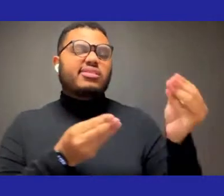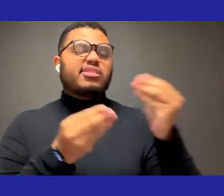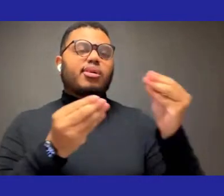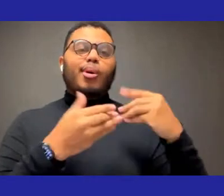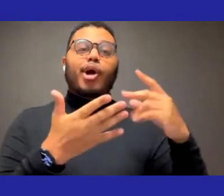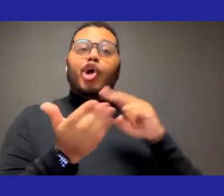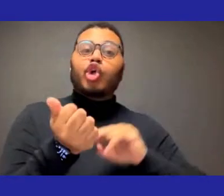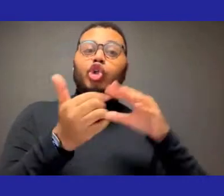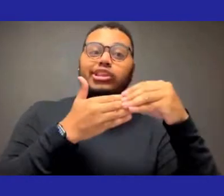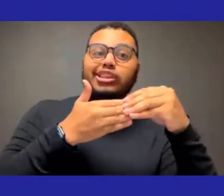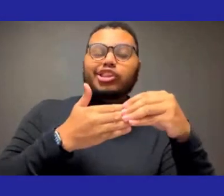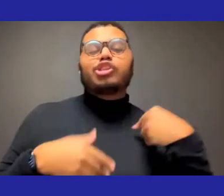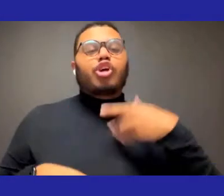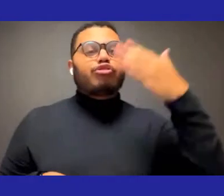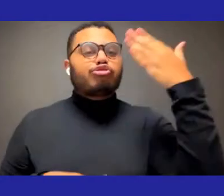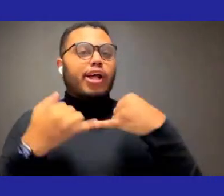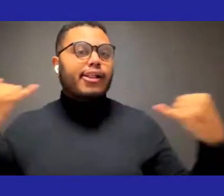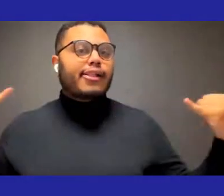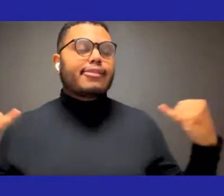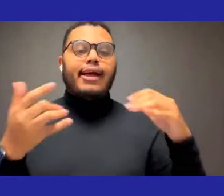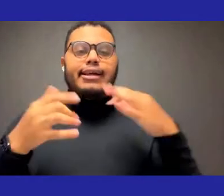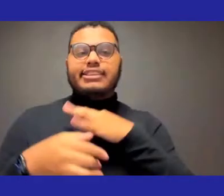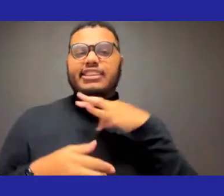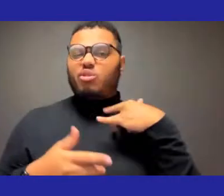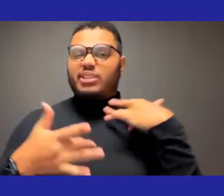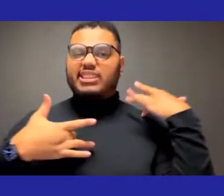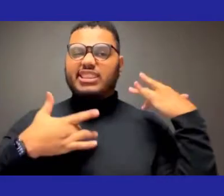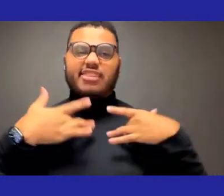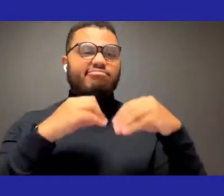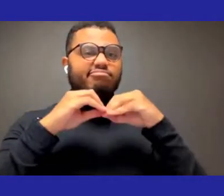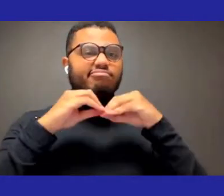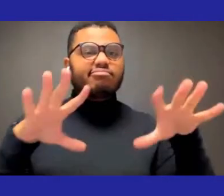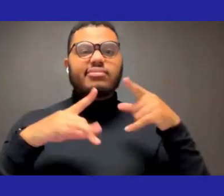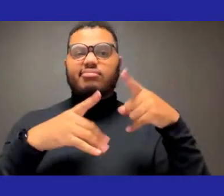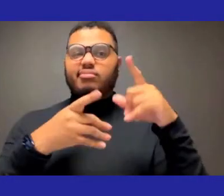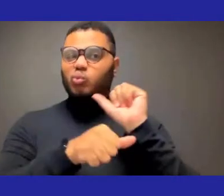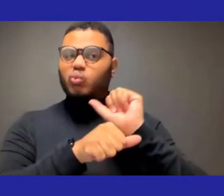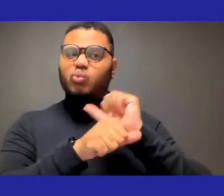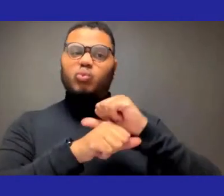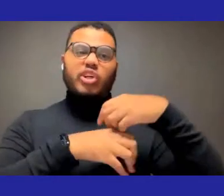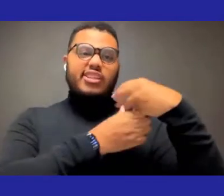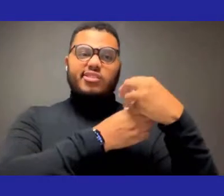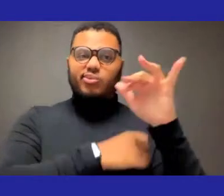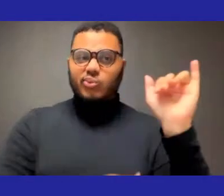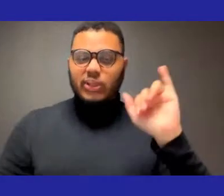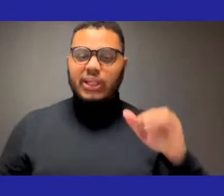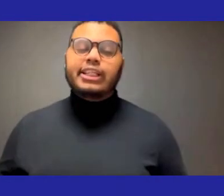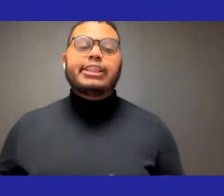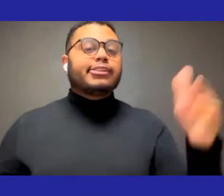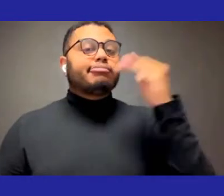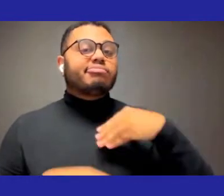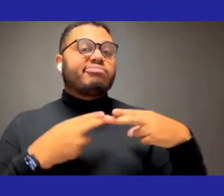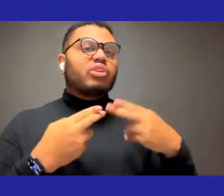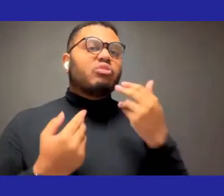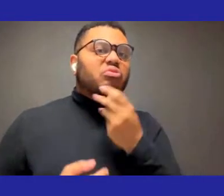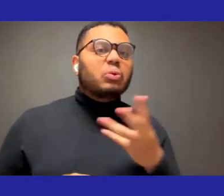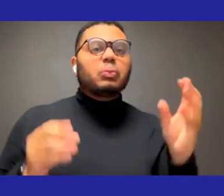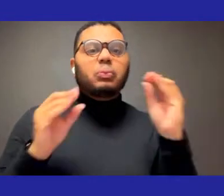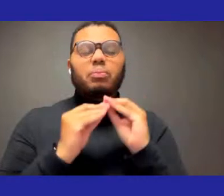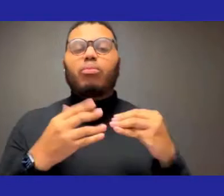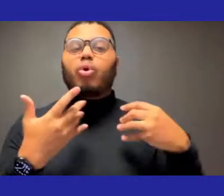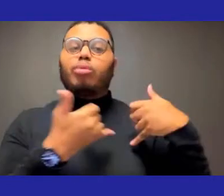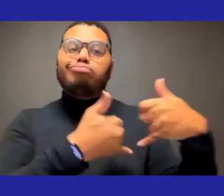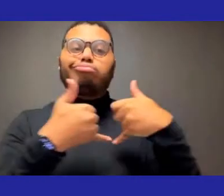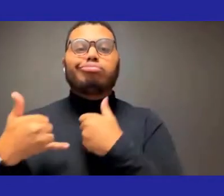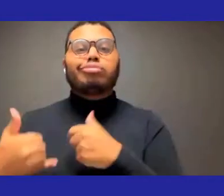excited about disseminating this work externally as well. Next slide, please. Just a couple more awards. Queens Hospital received the